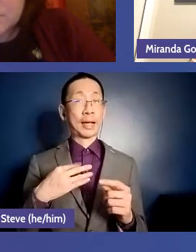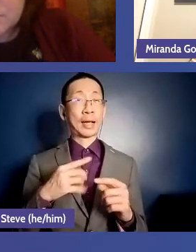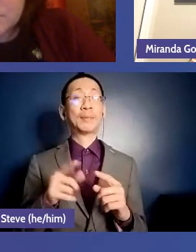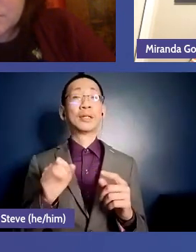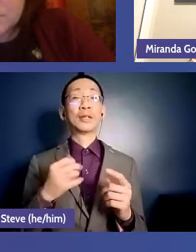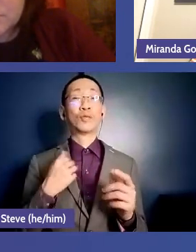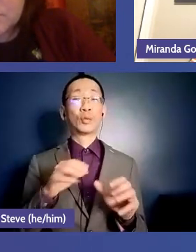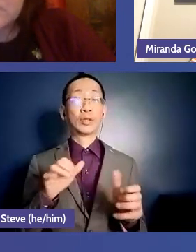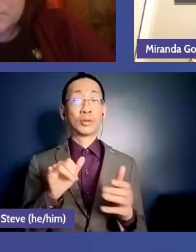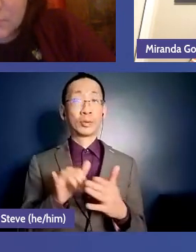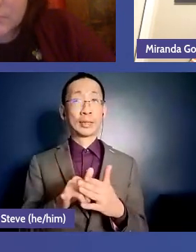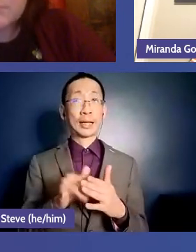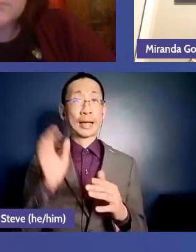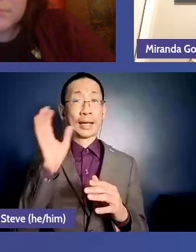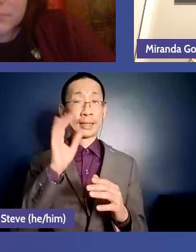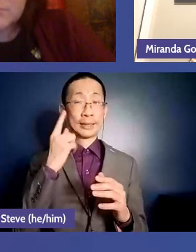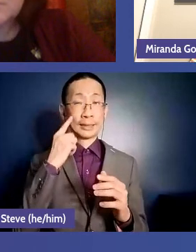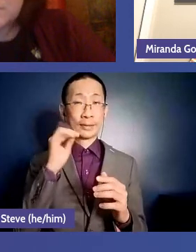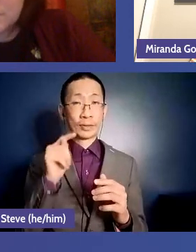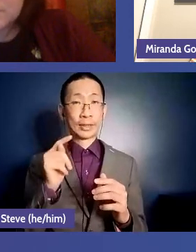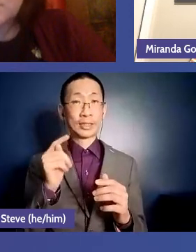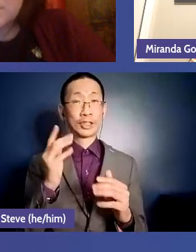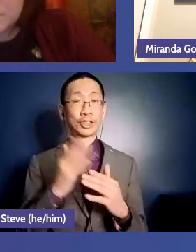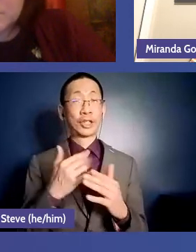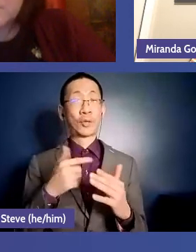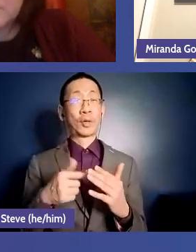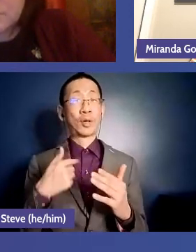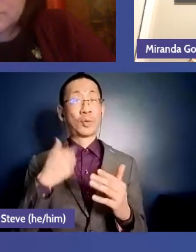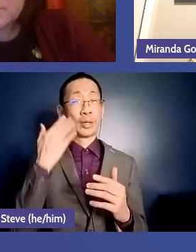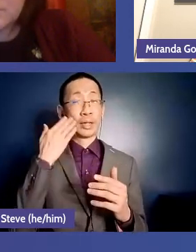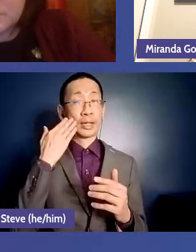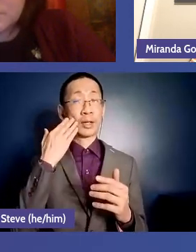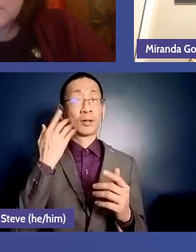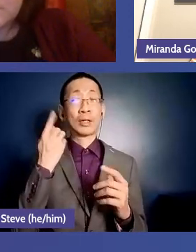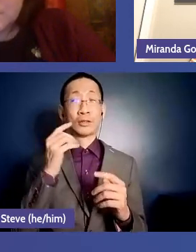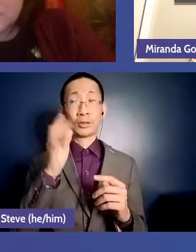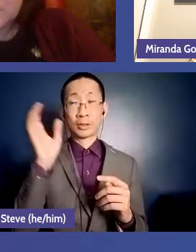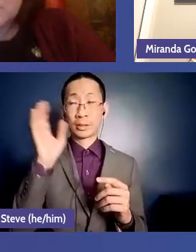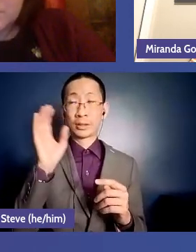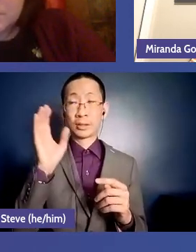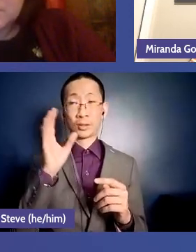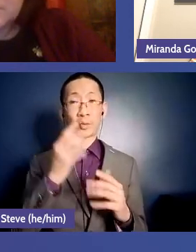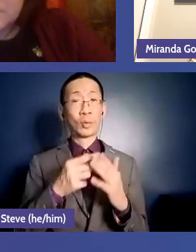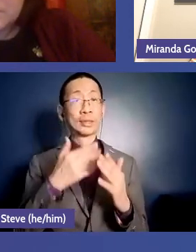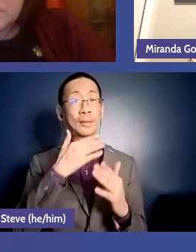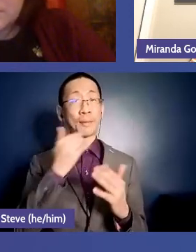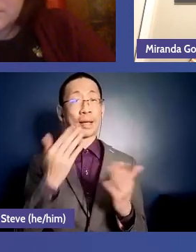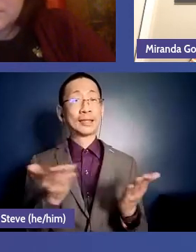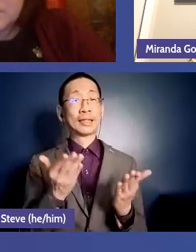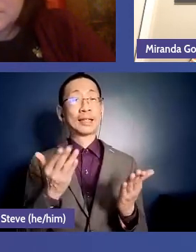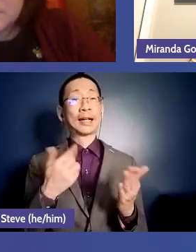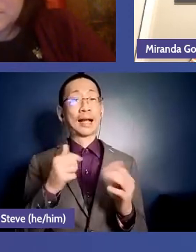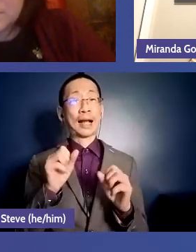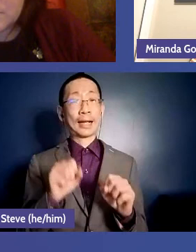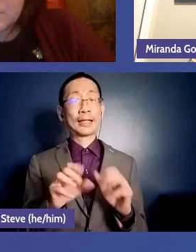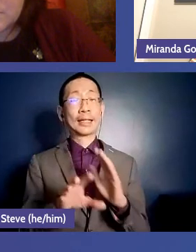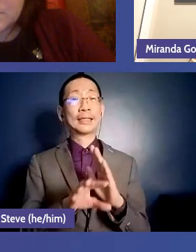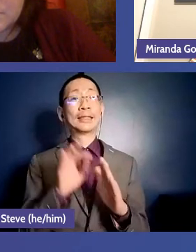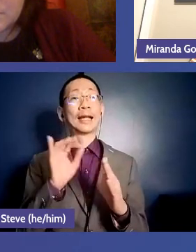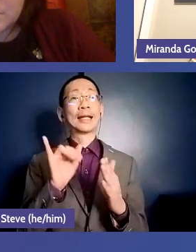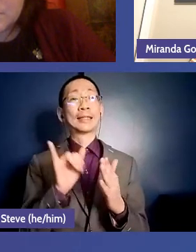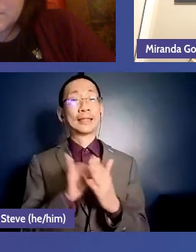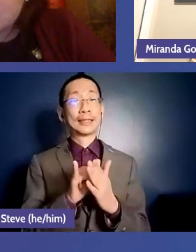there and seek it, if we are sharing what we know and we go out there and seek out what's best here, it's like, I can take this